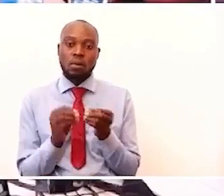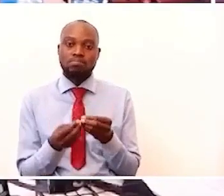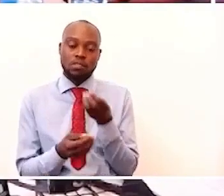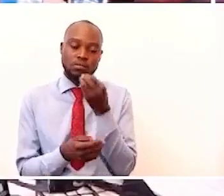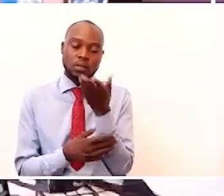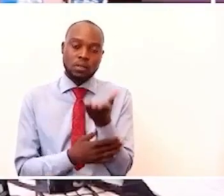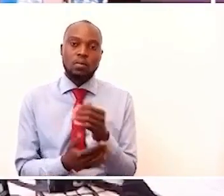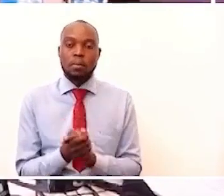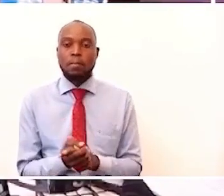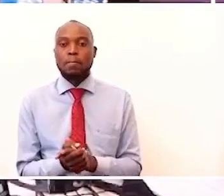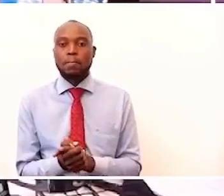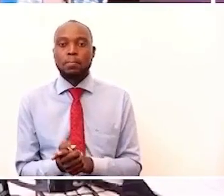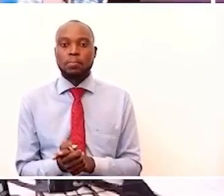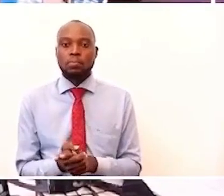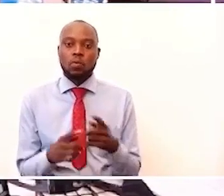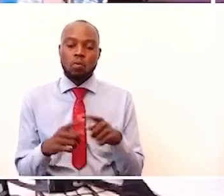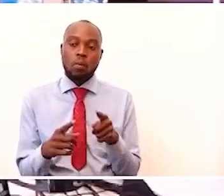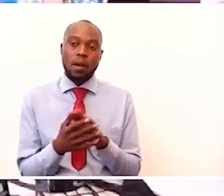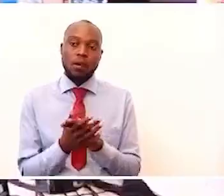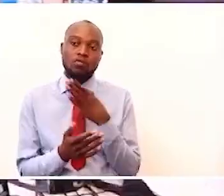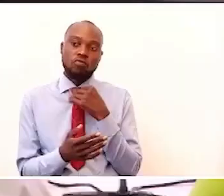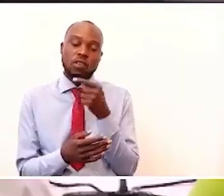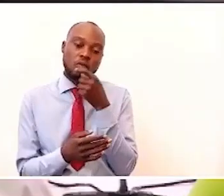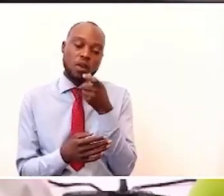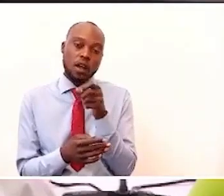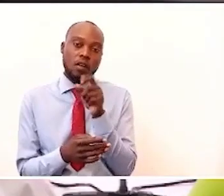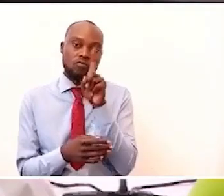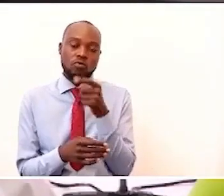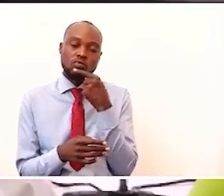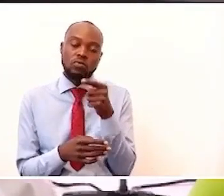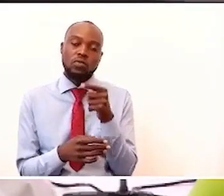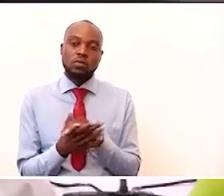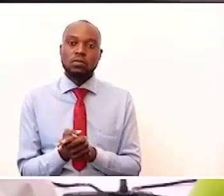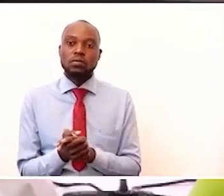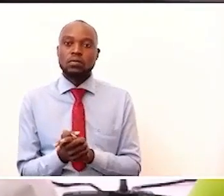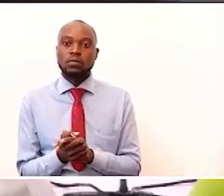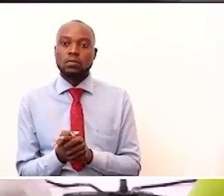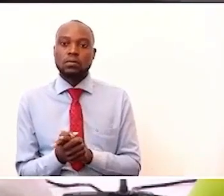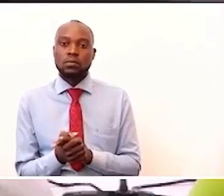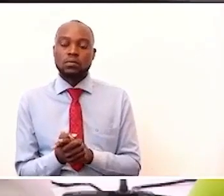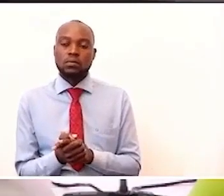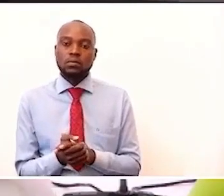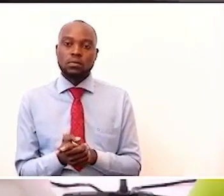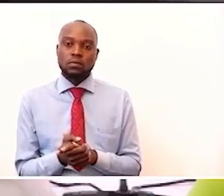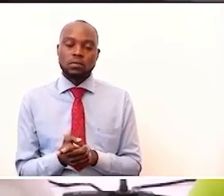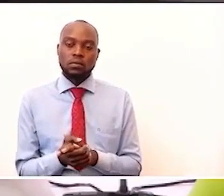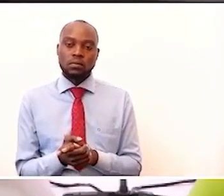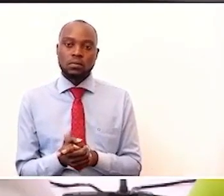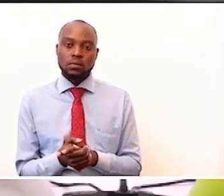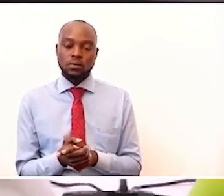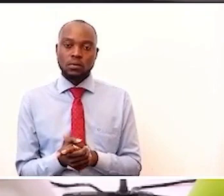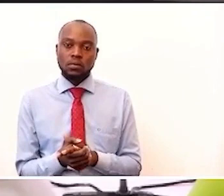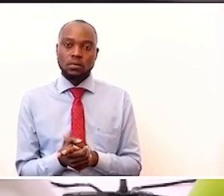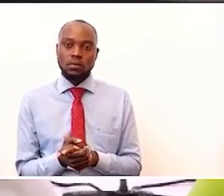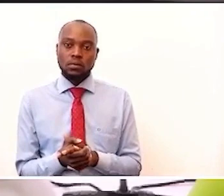brief comments. First, to endorse what Penelope has said, and this is something my colleague Rangaraya has been saying over and over again, that